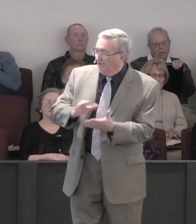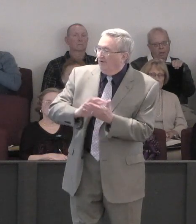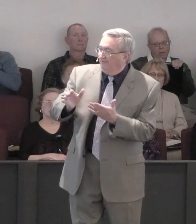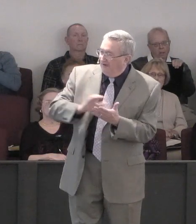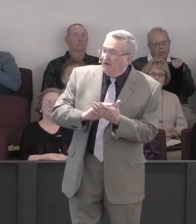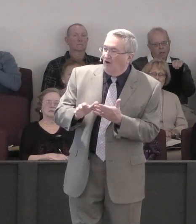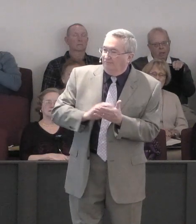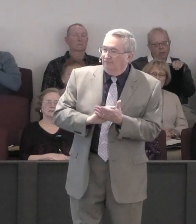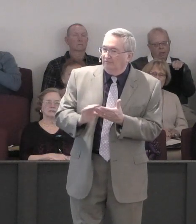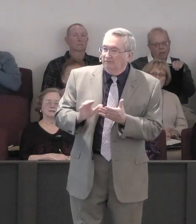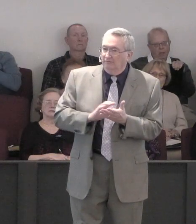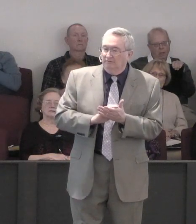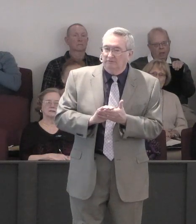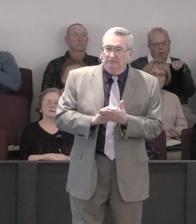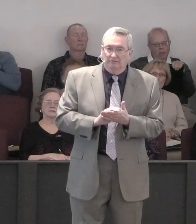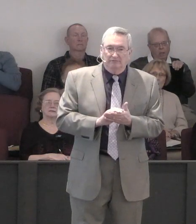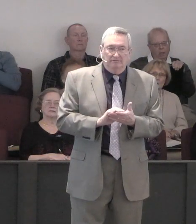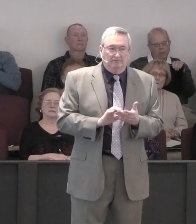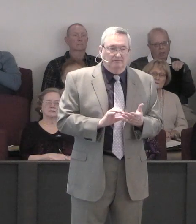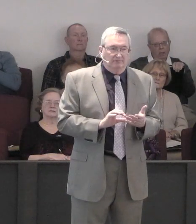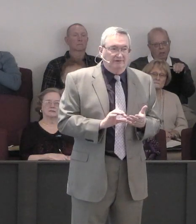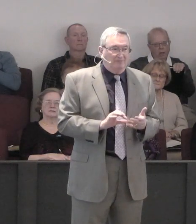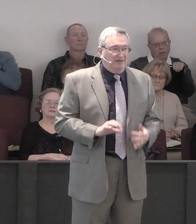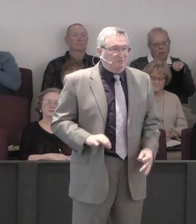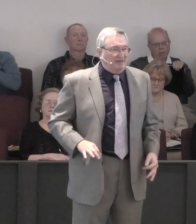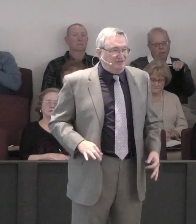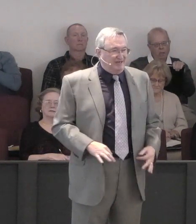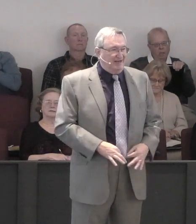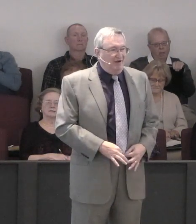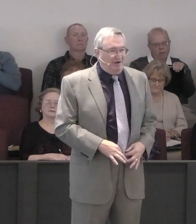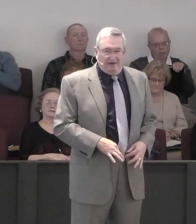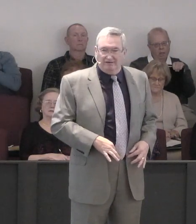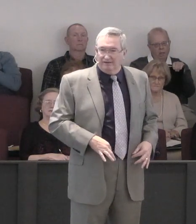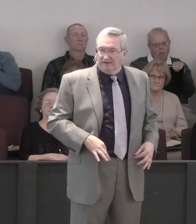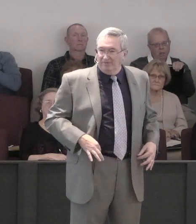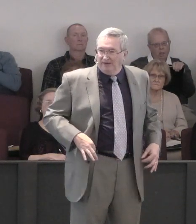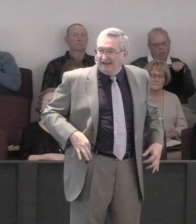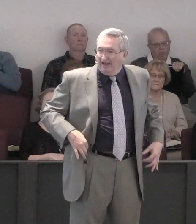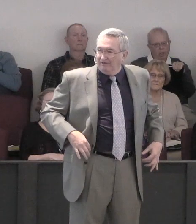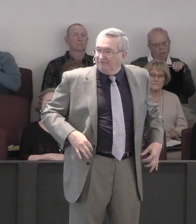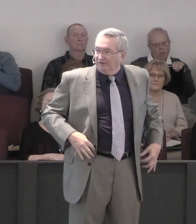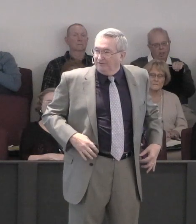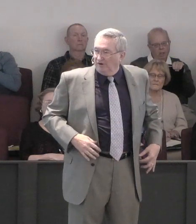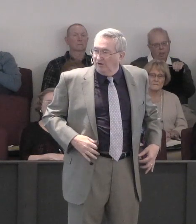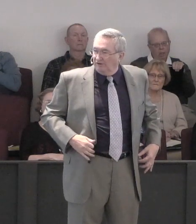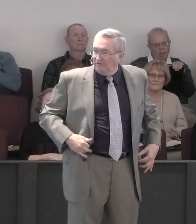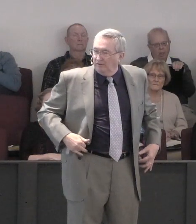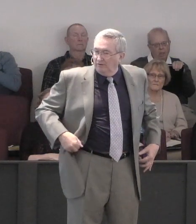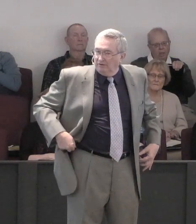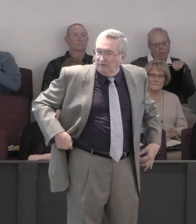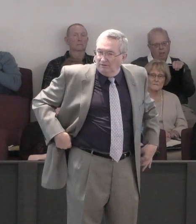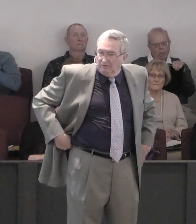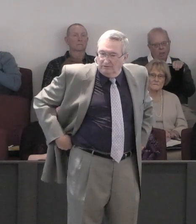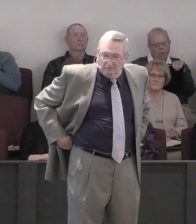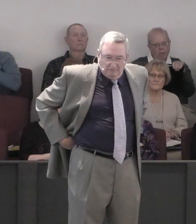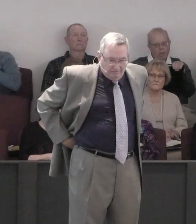towel to dry the feet off. The best place to carry it, to keep it out of the dirt,